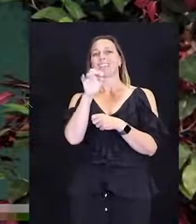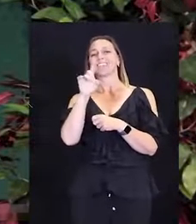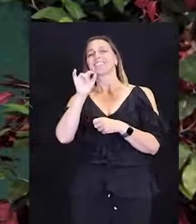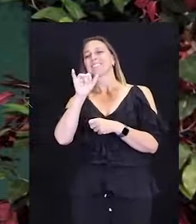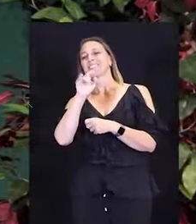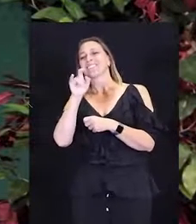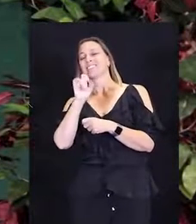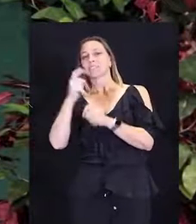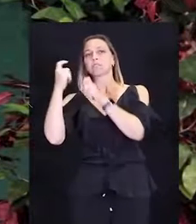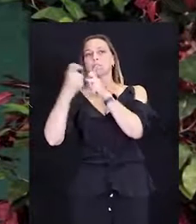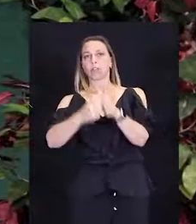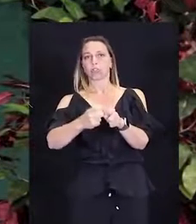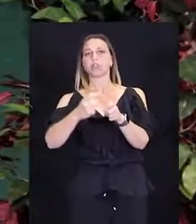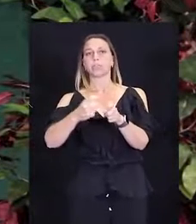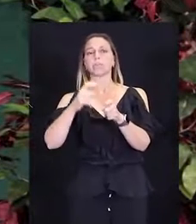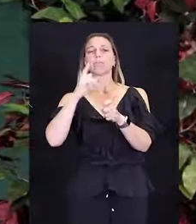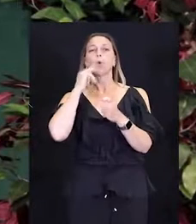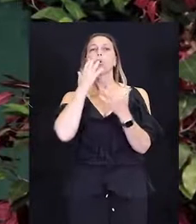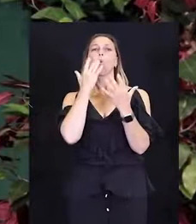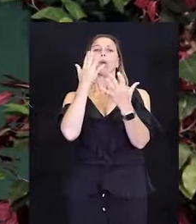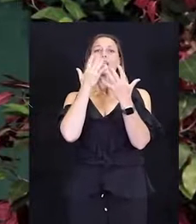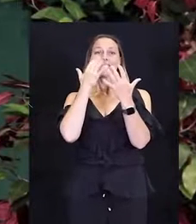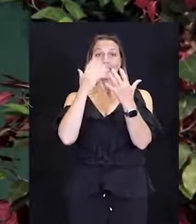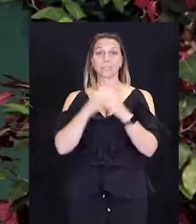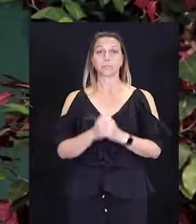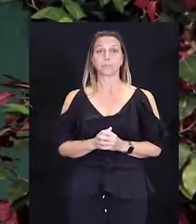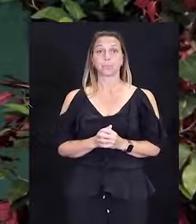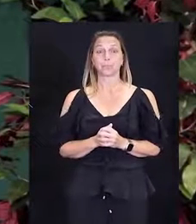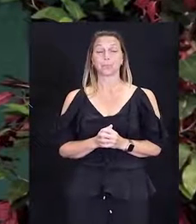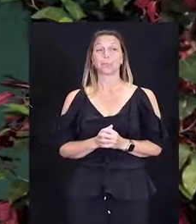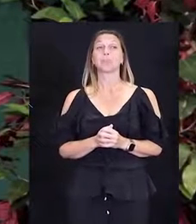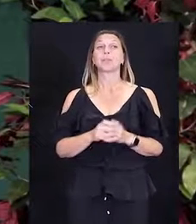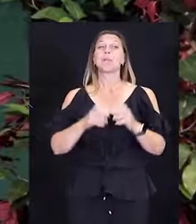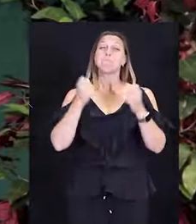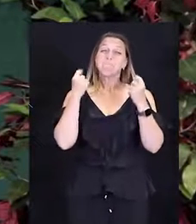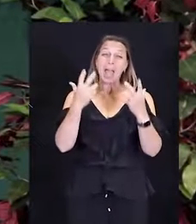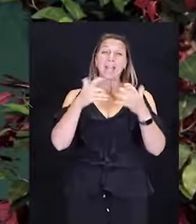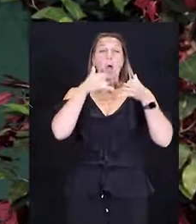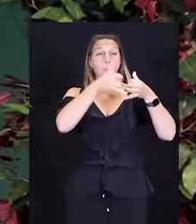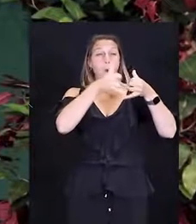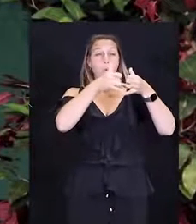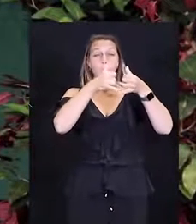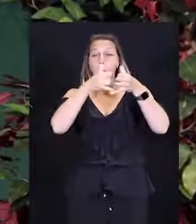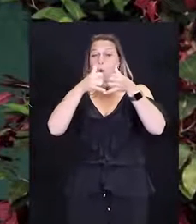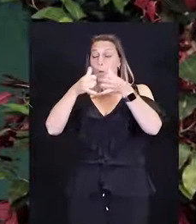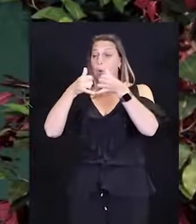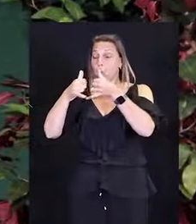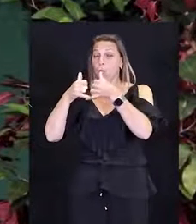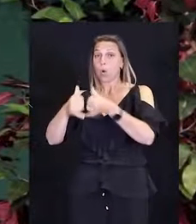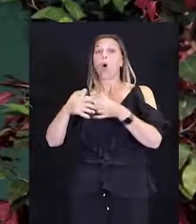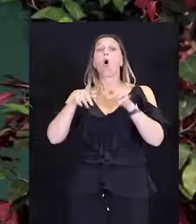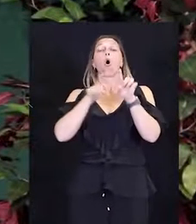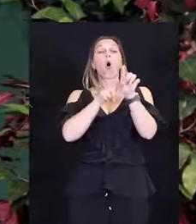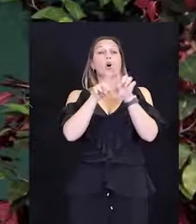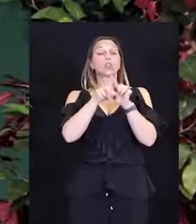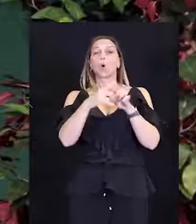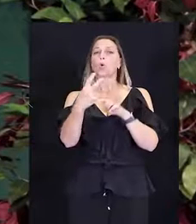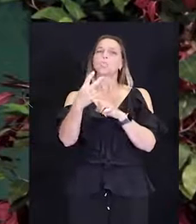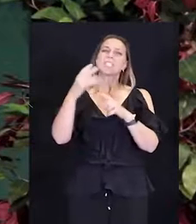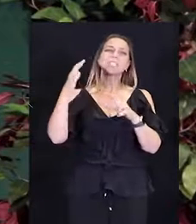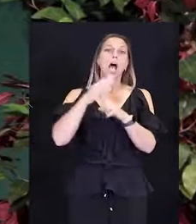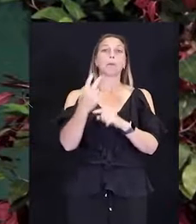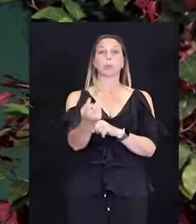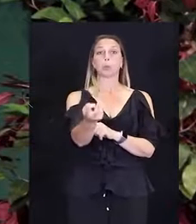Dietz Choral Scholarship Award. Included in the many awards presented at the Senior Awards Program, we presented our two